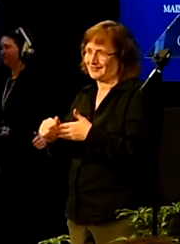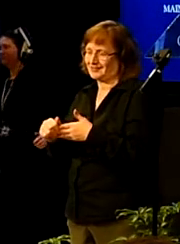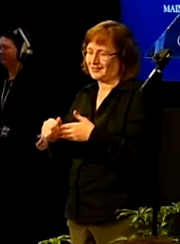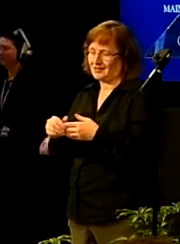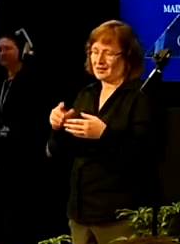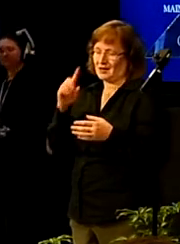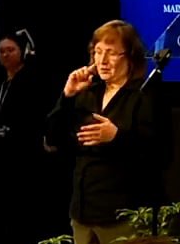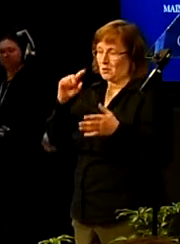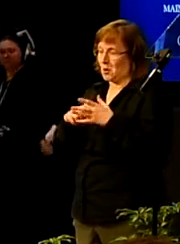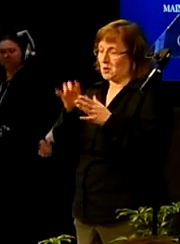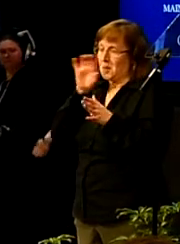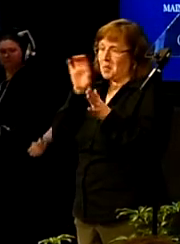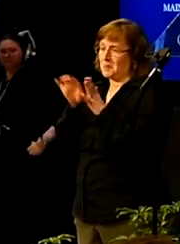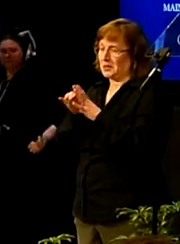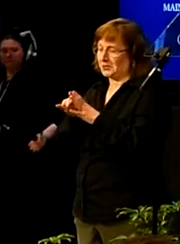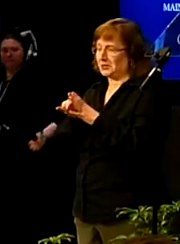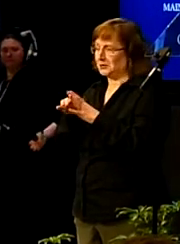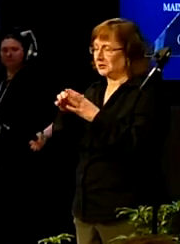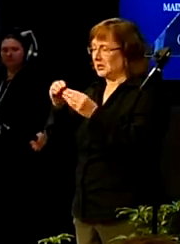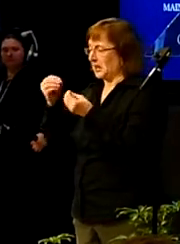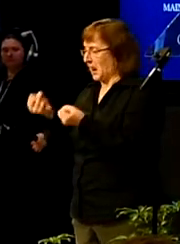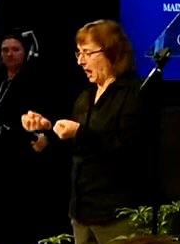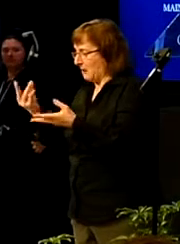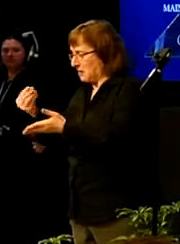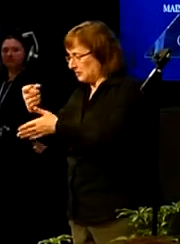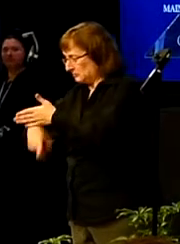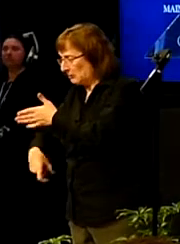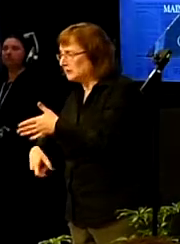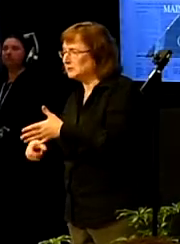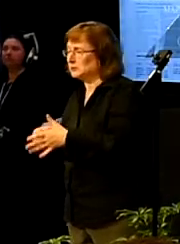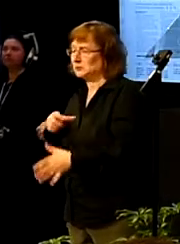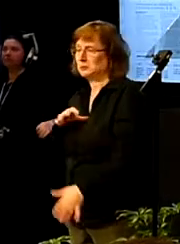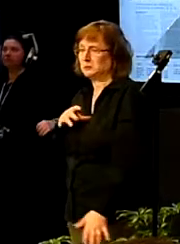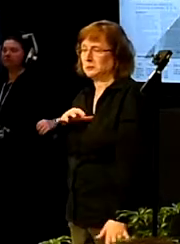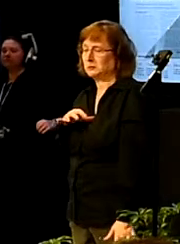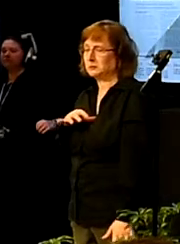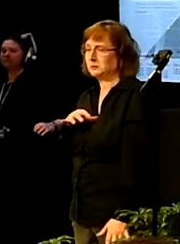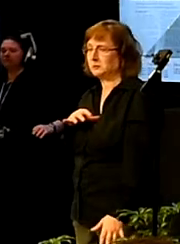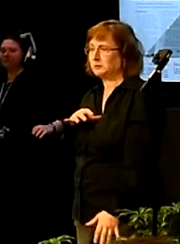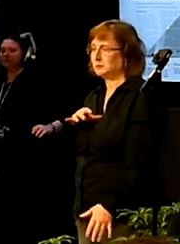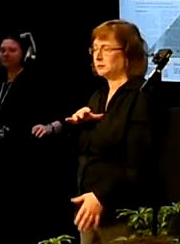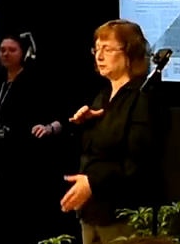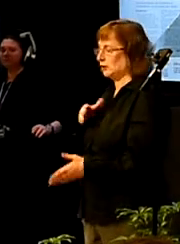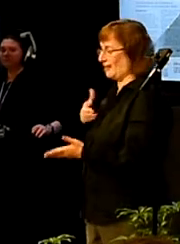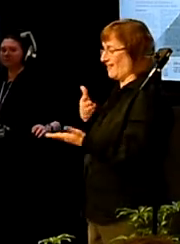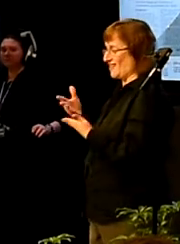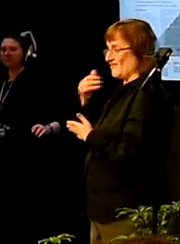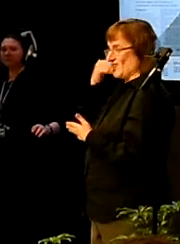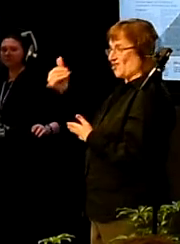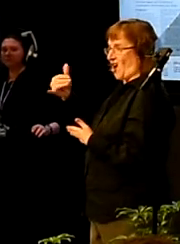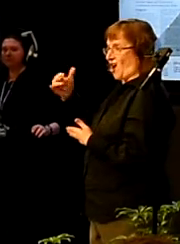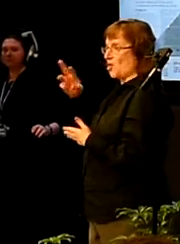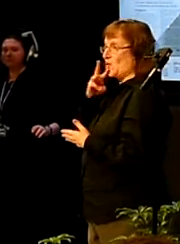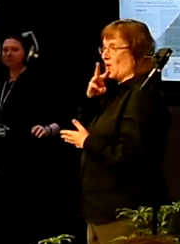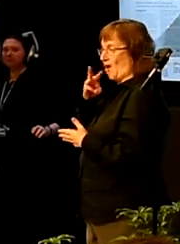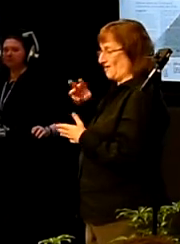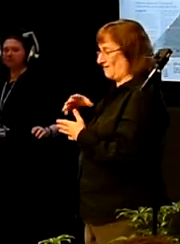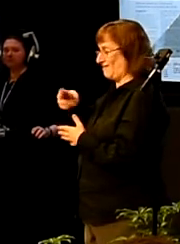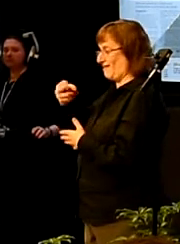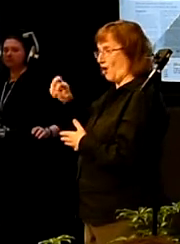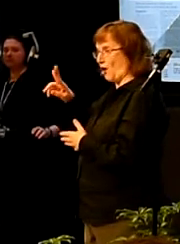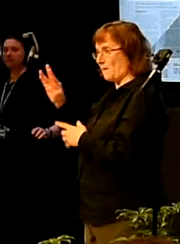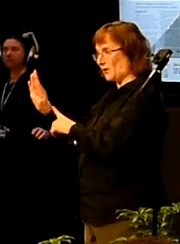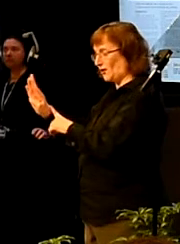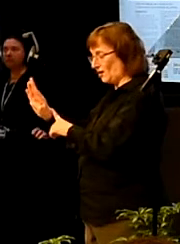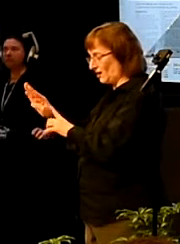the images are astounding. A recent service call in the Inner Harbor caused our water department crews to discover